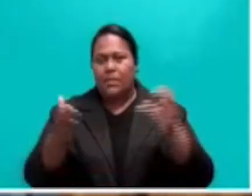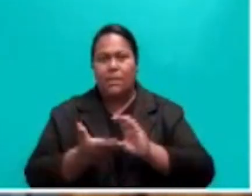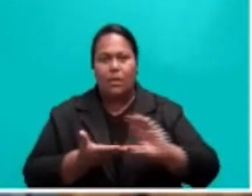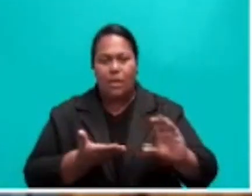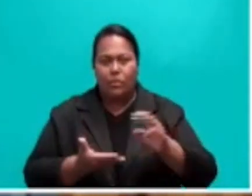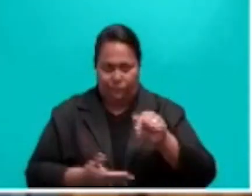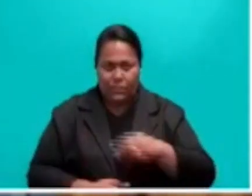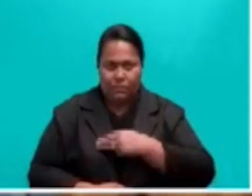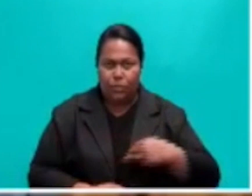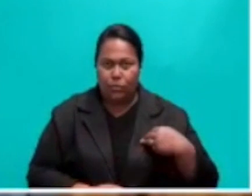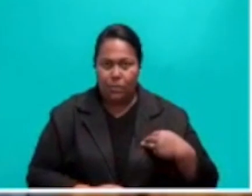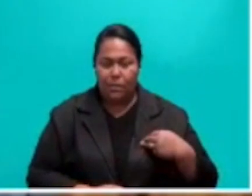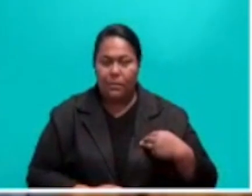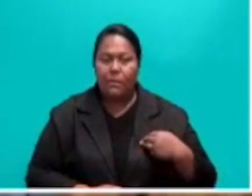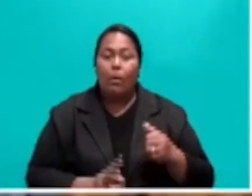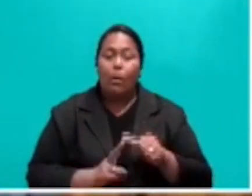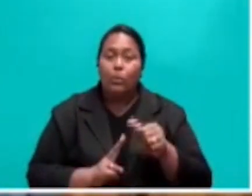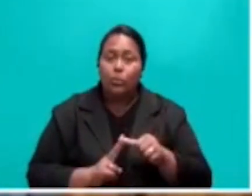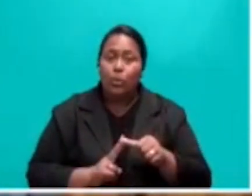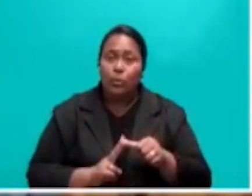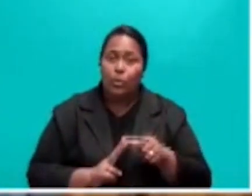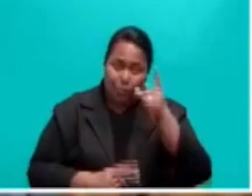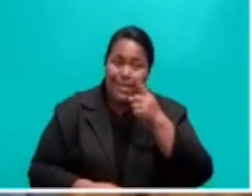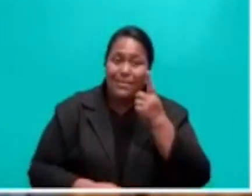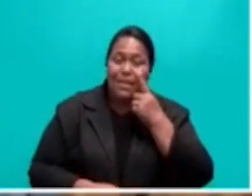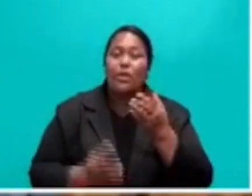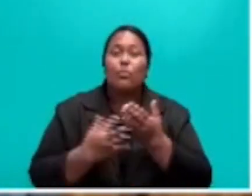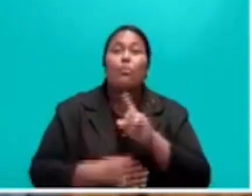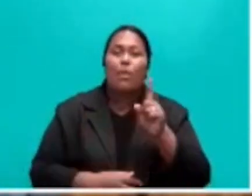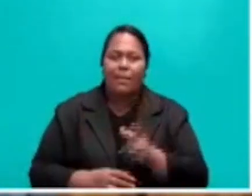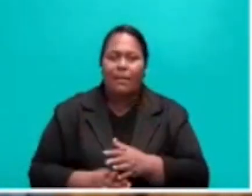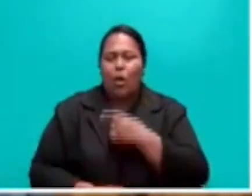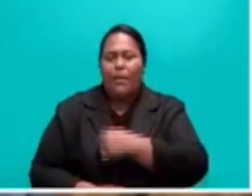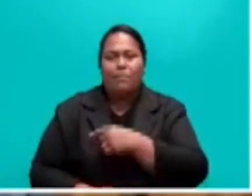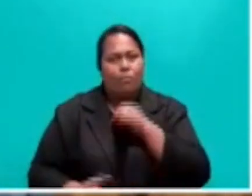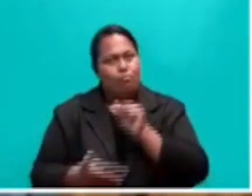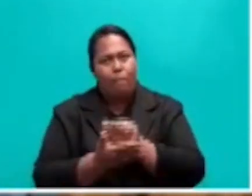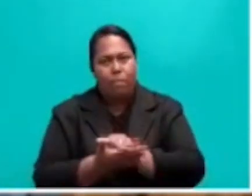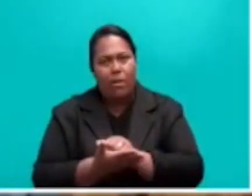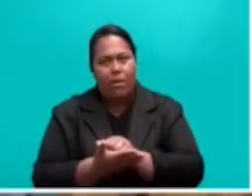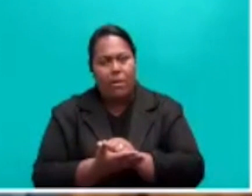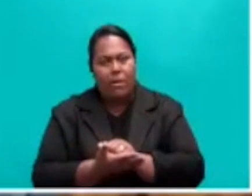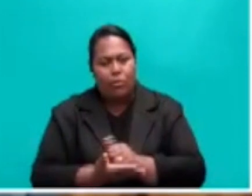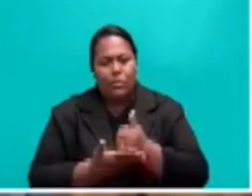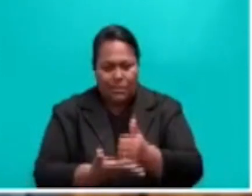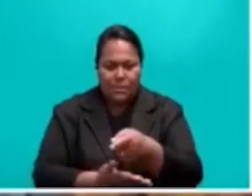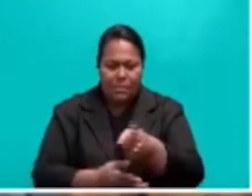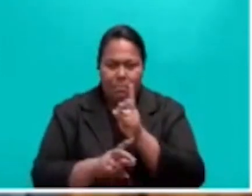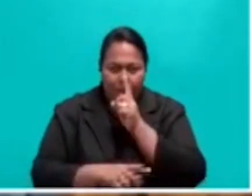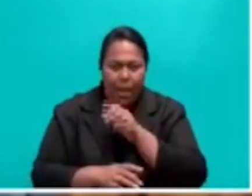to this ministry, but also visible by the high level of commitment to the work on assisting our people on the